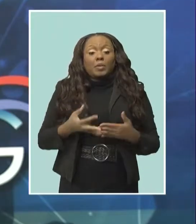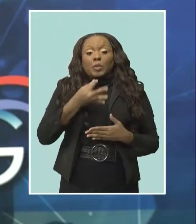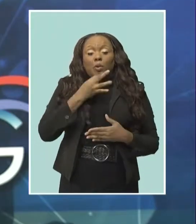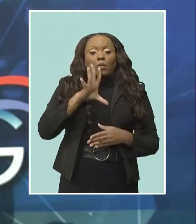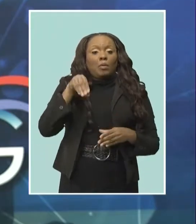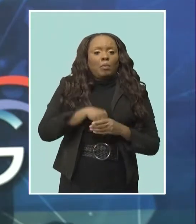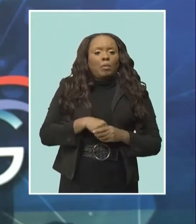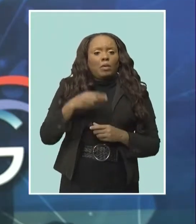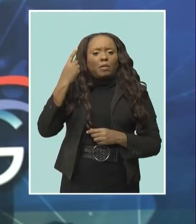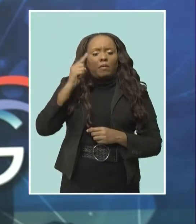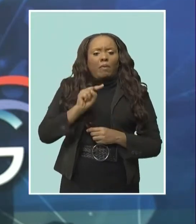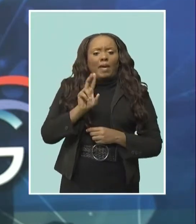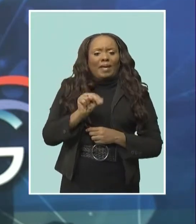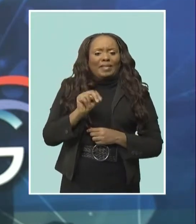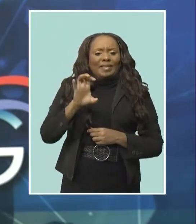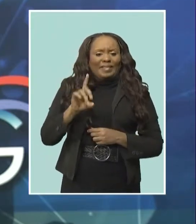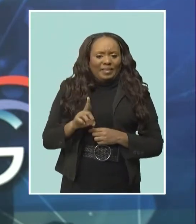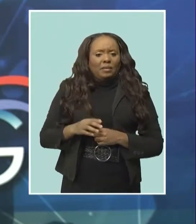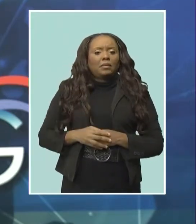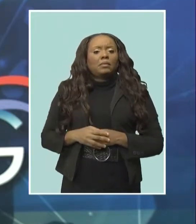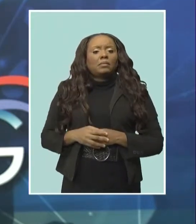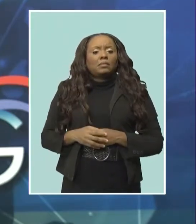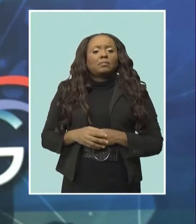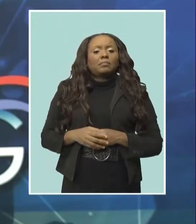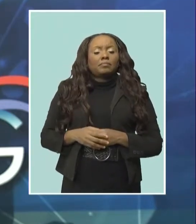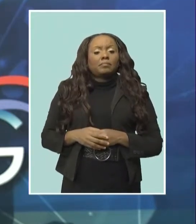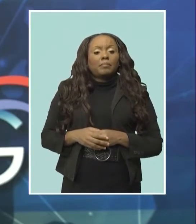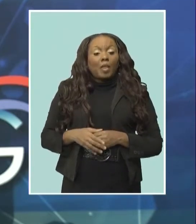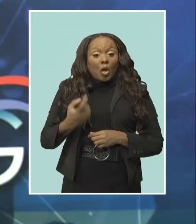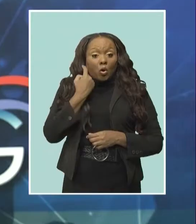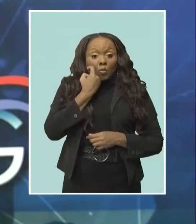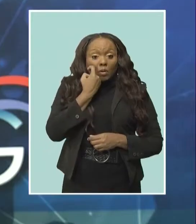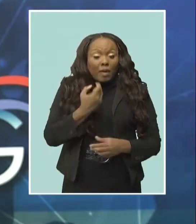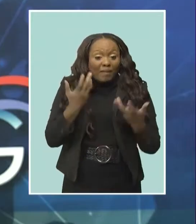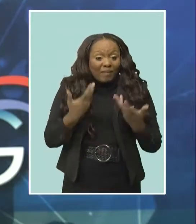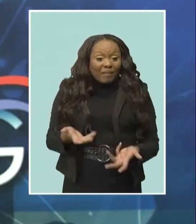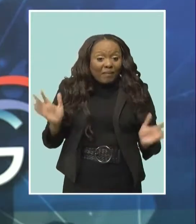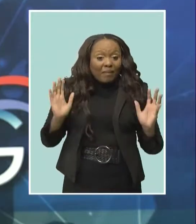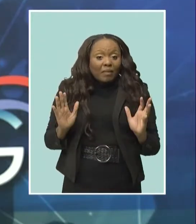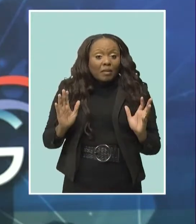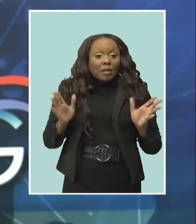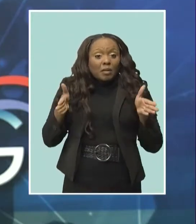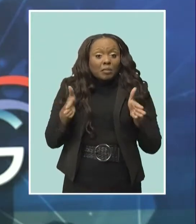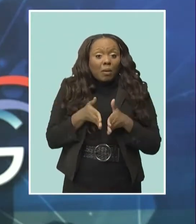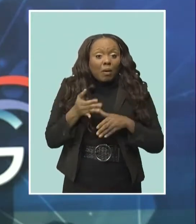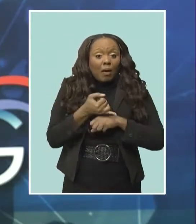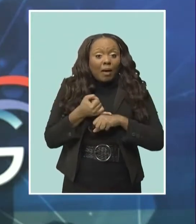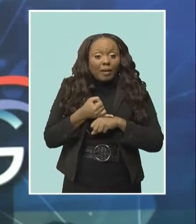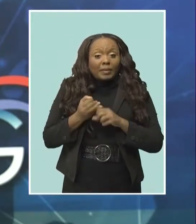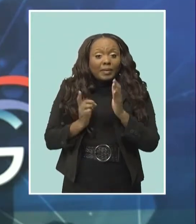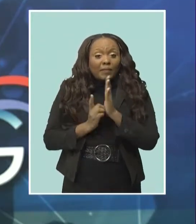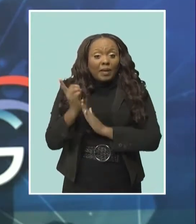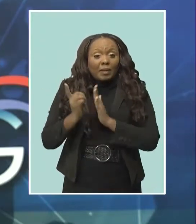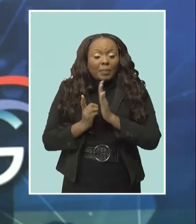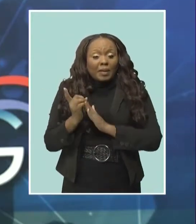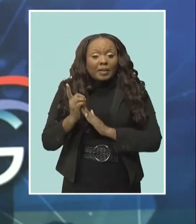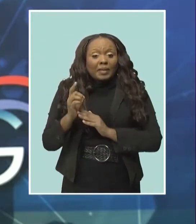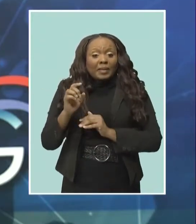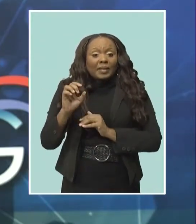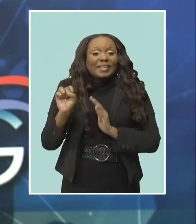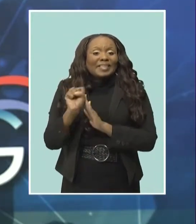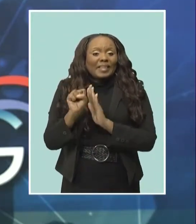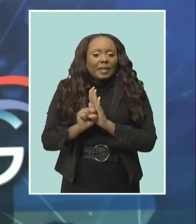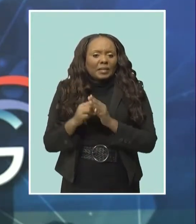non-communicable diseases. That's one of the considerations coming out of the just concluded Small Island Developing States Ministerial Conference